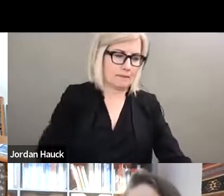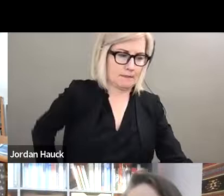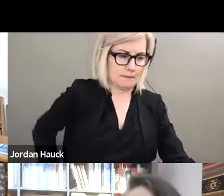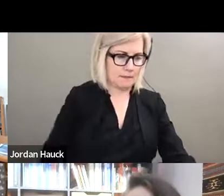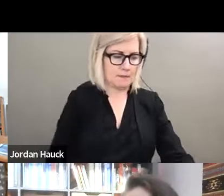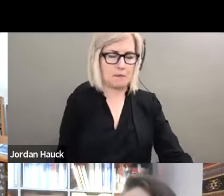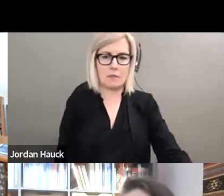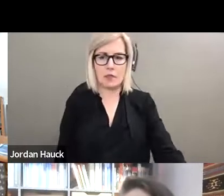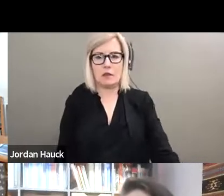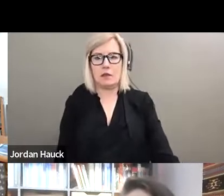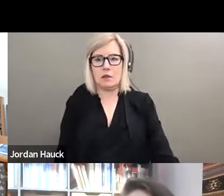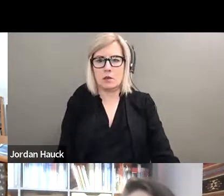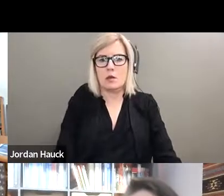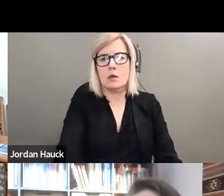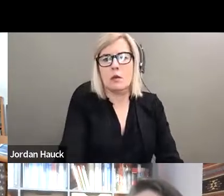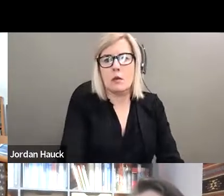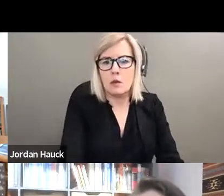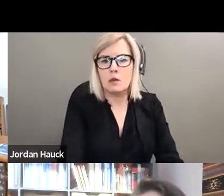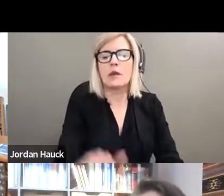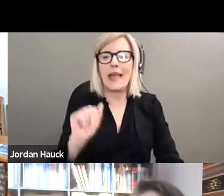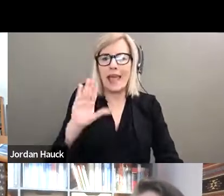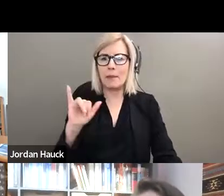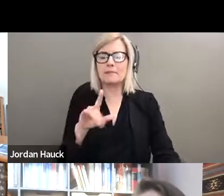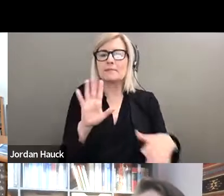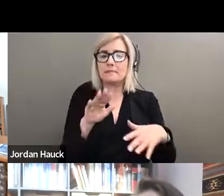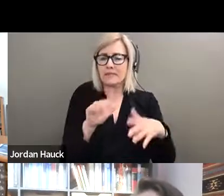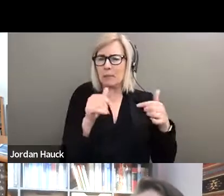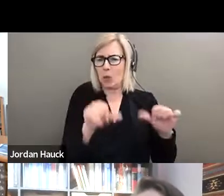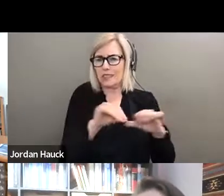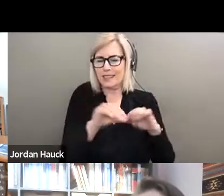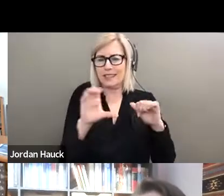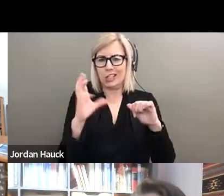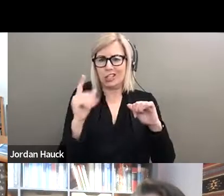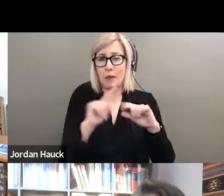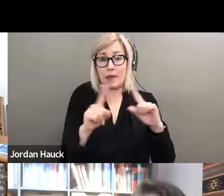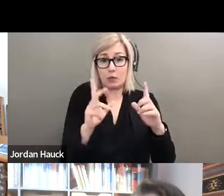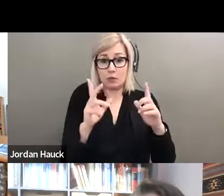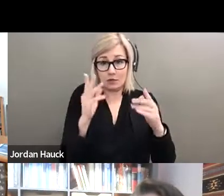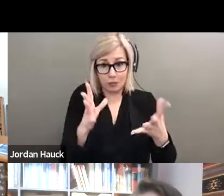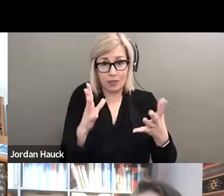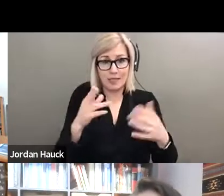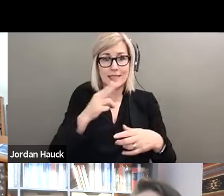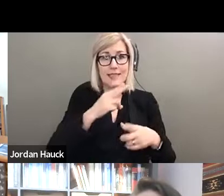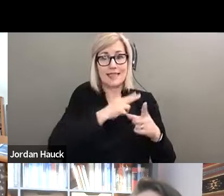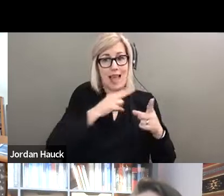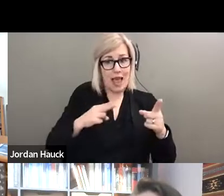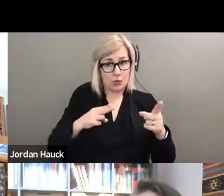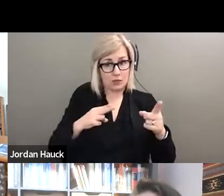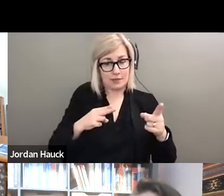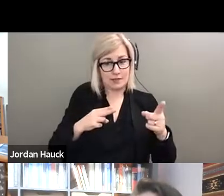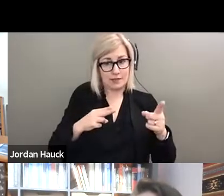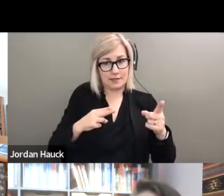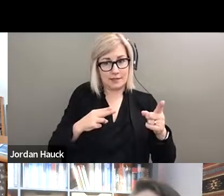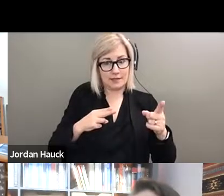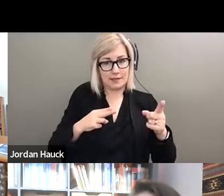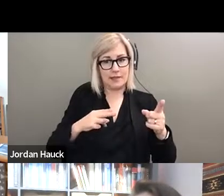Yeah, and I posted this in the chat, but I just want to make a note that this is the House budget. So the Senate